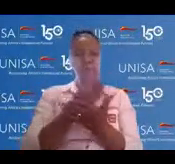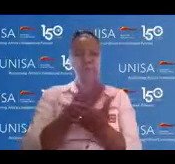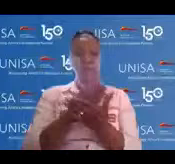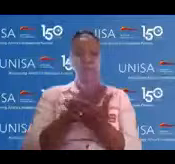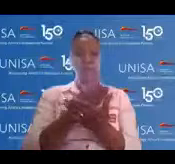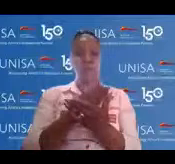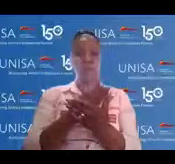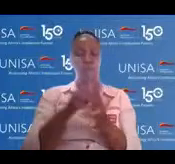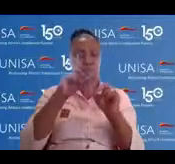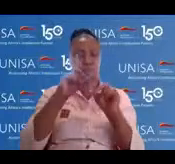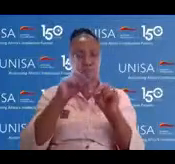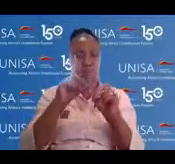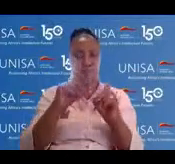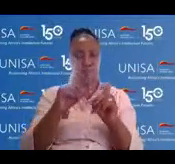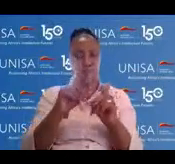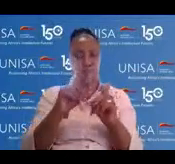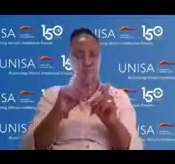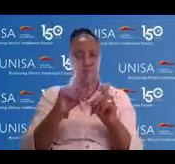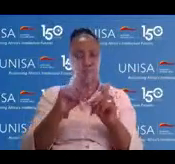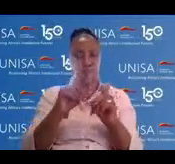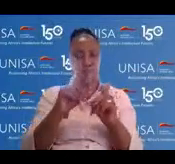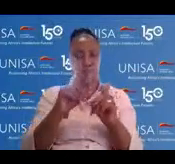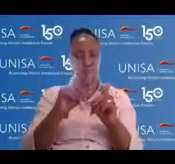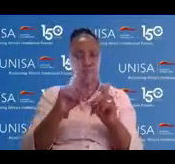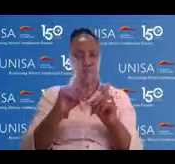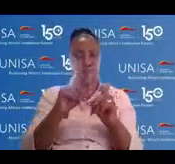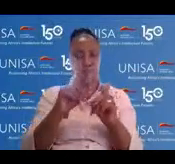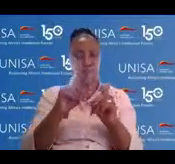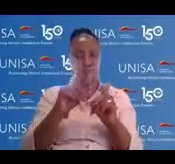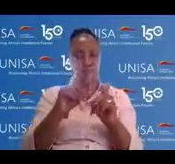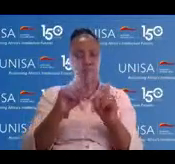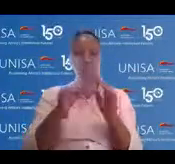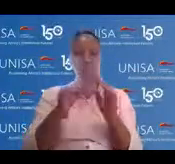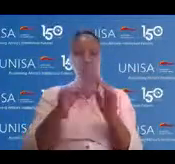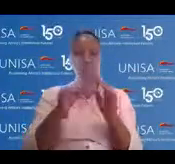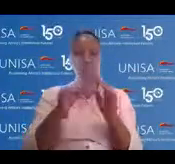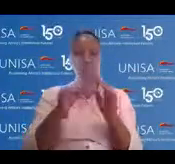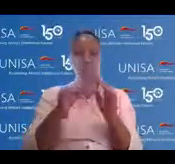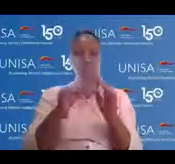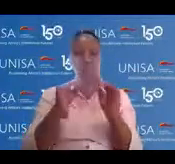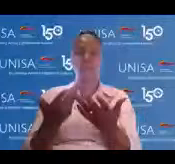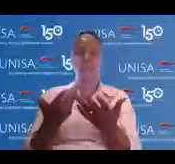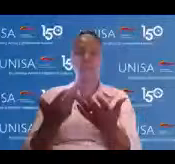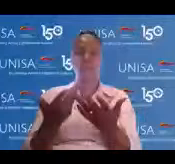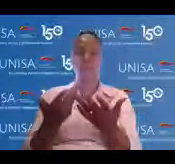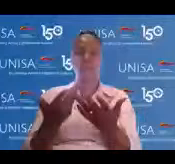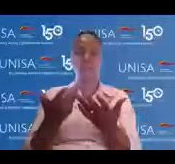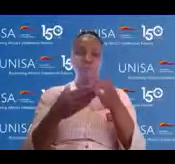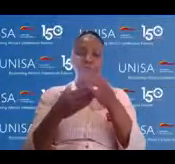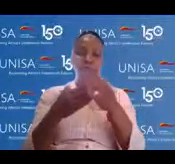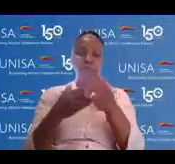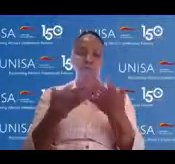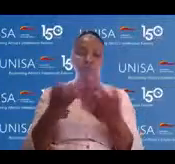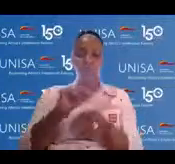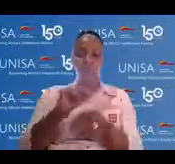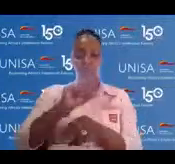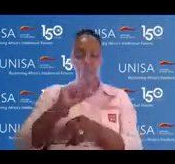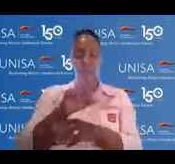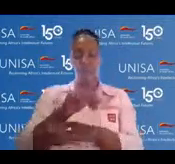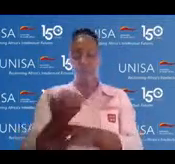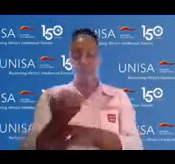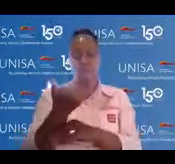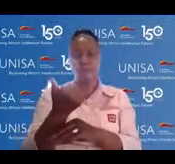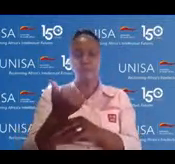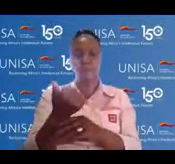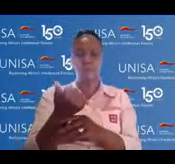information. Here we go. And then it will display here at the top and I can select next. Now you'll get this pop-up